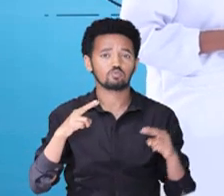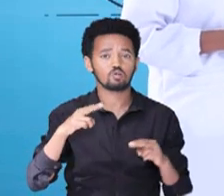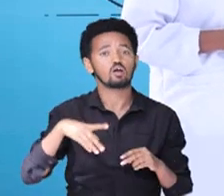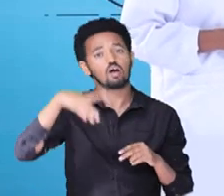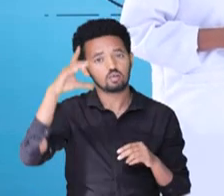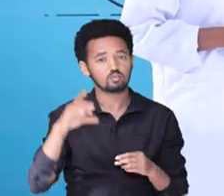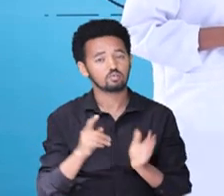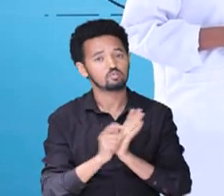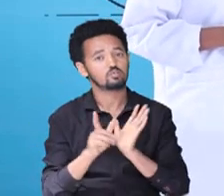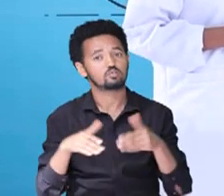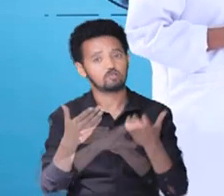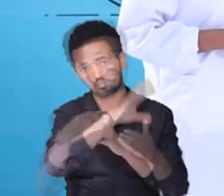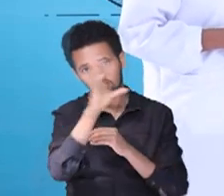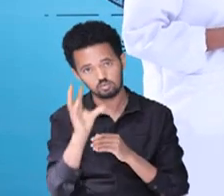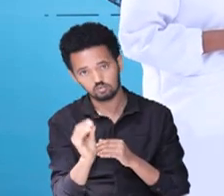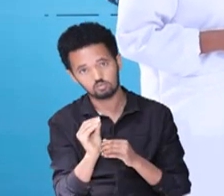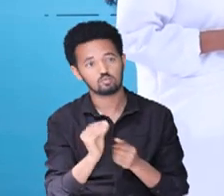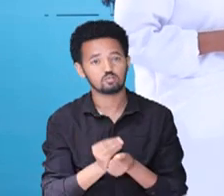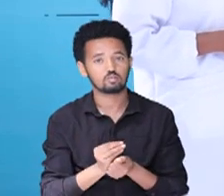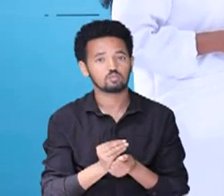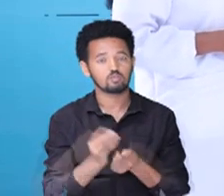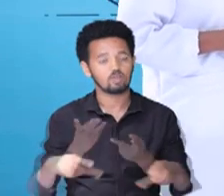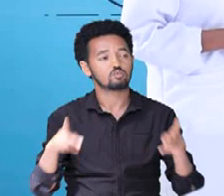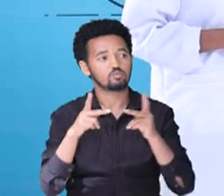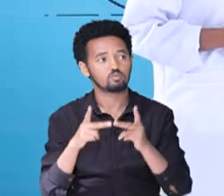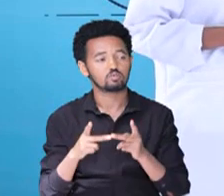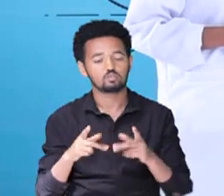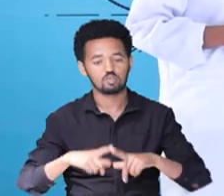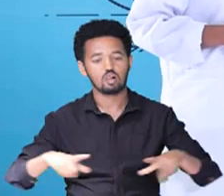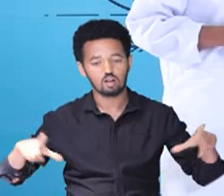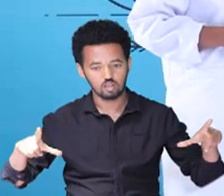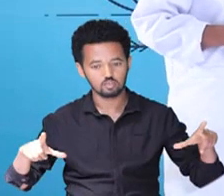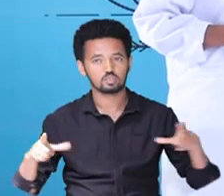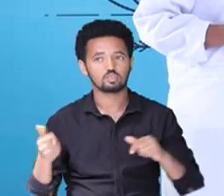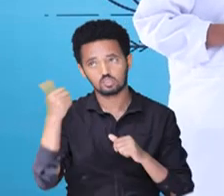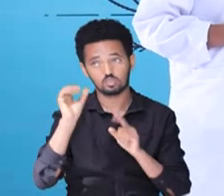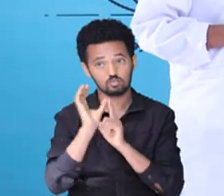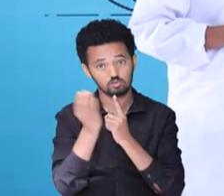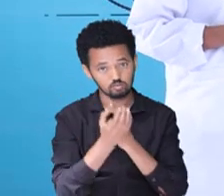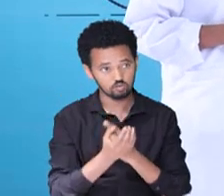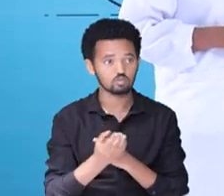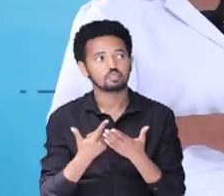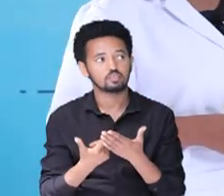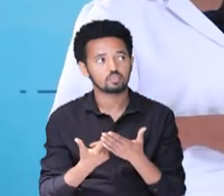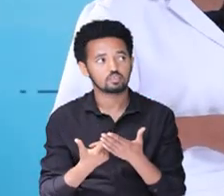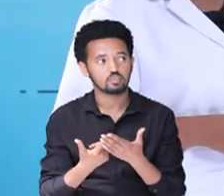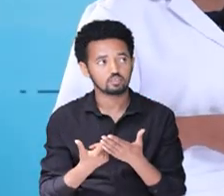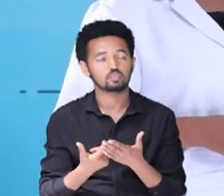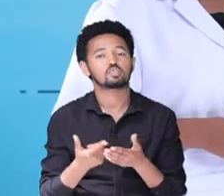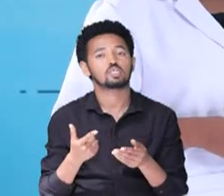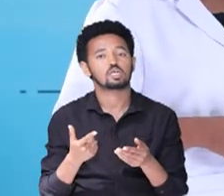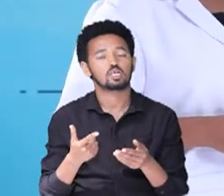For example, in Africa, areas have hot wetlands climate, the Congo Basin. High